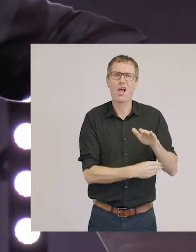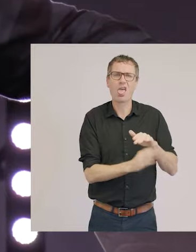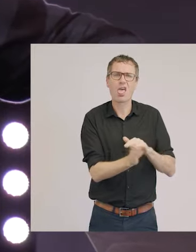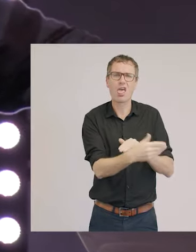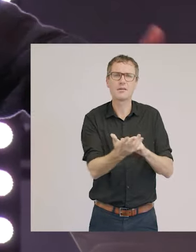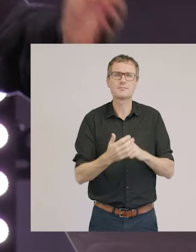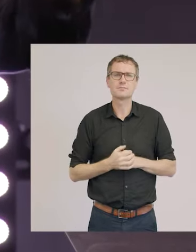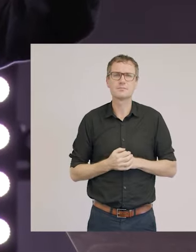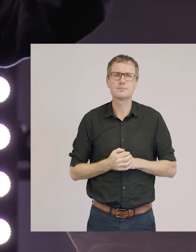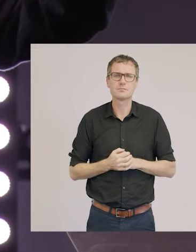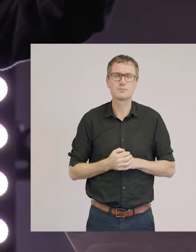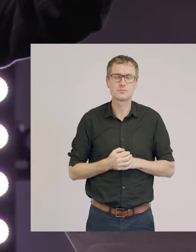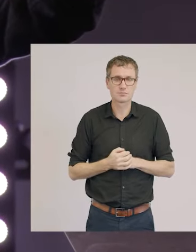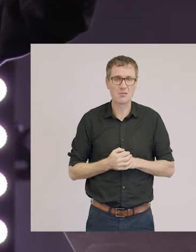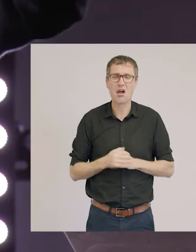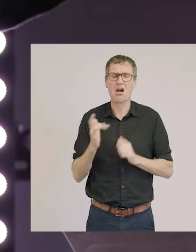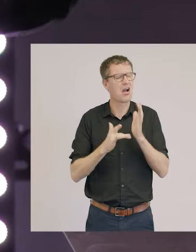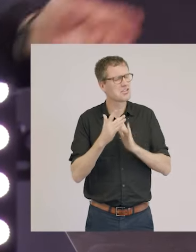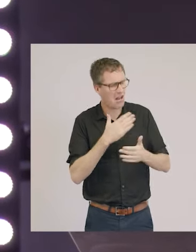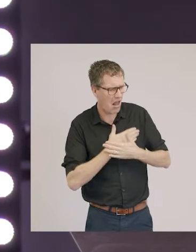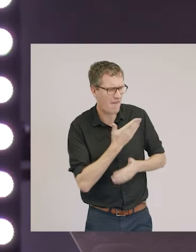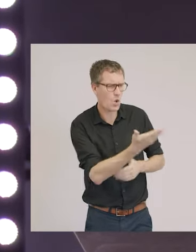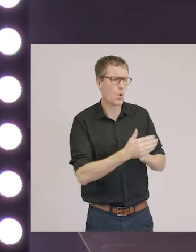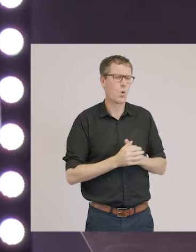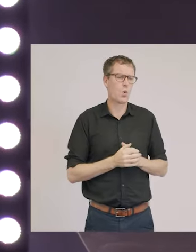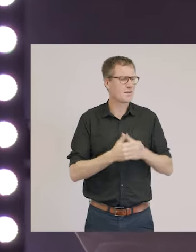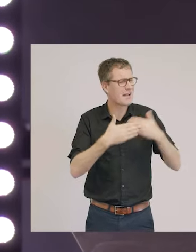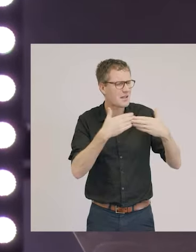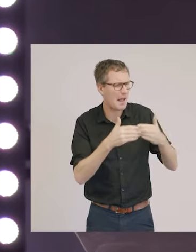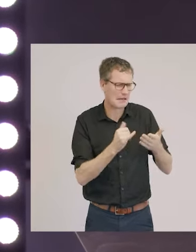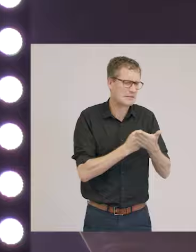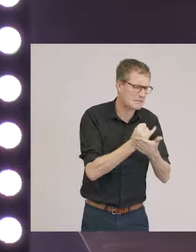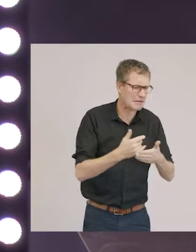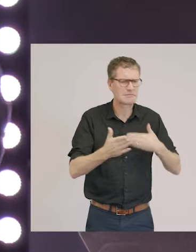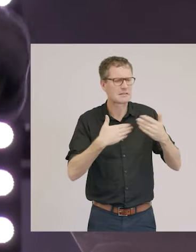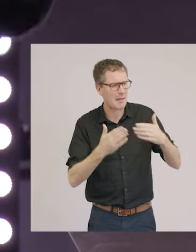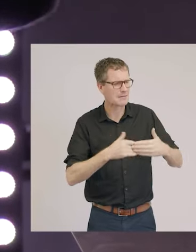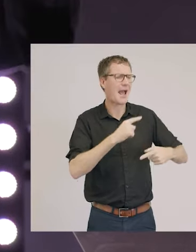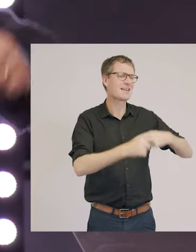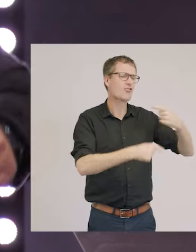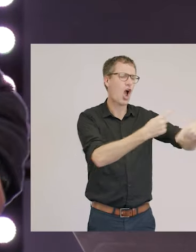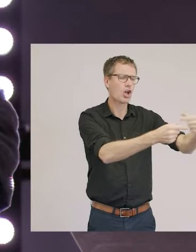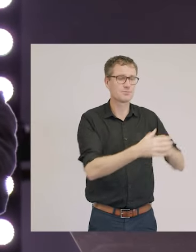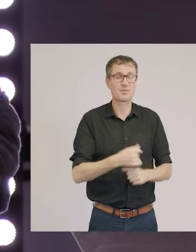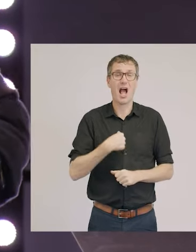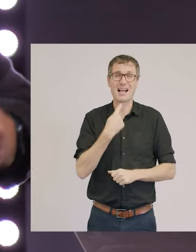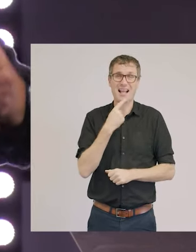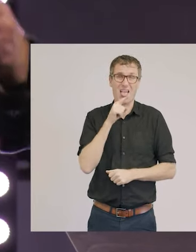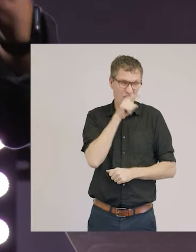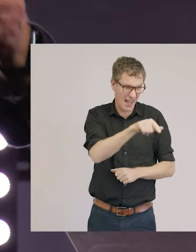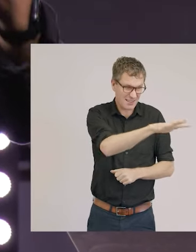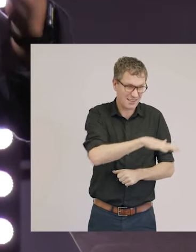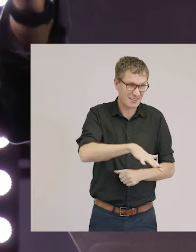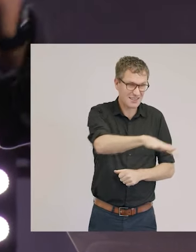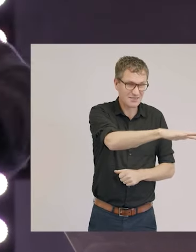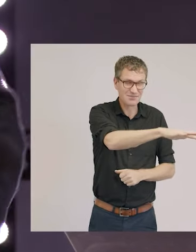much, there's a lack of correction. And it's just sort of, oh, Jesus just loves you as you are. He loves what you do. Just keep on going. And so